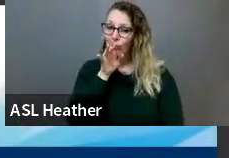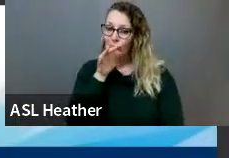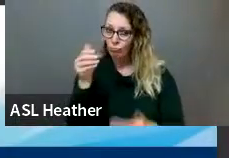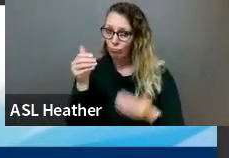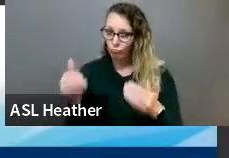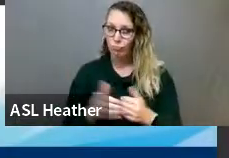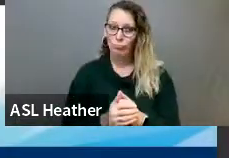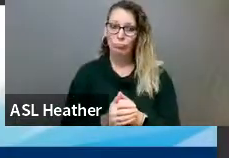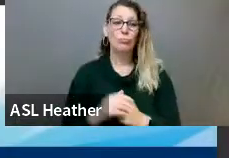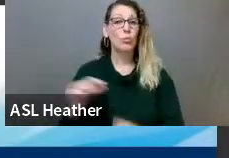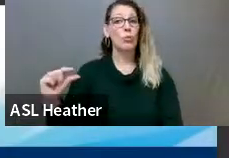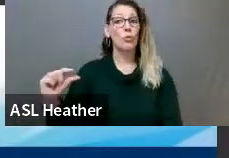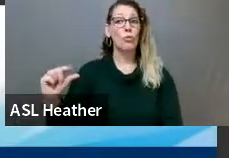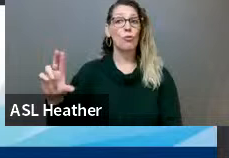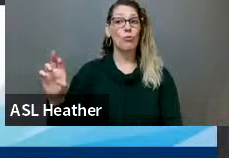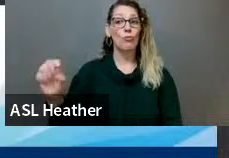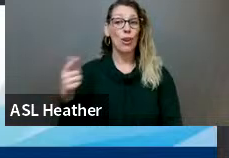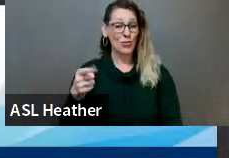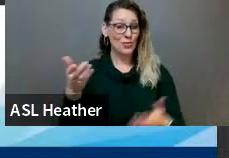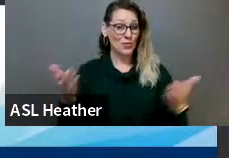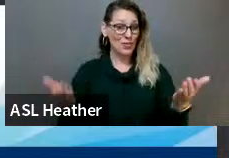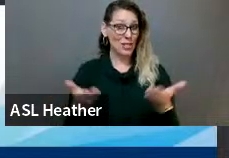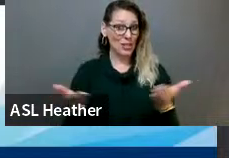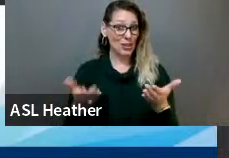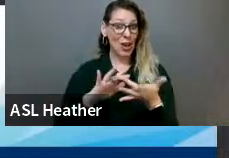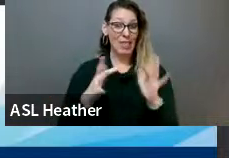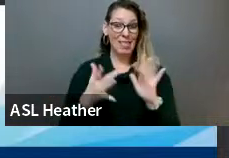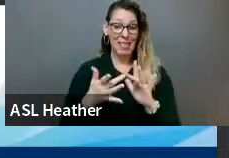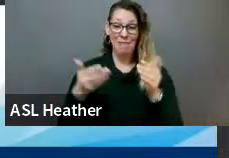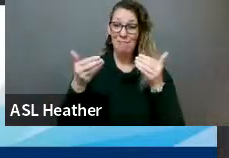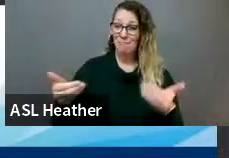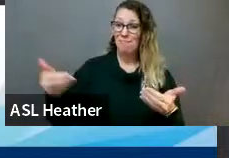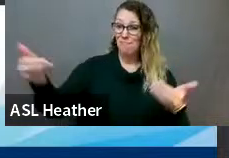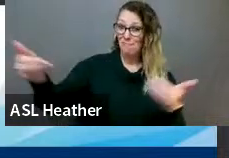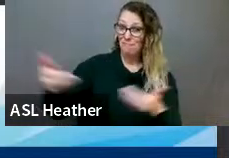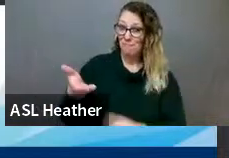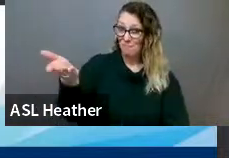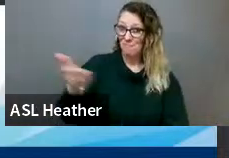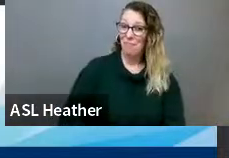So Greg, I see you online with us. I'll hand it over to you for our welcome.